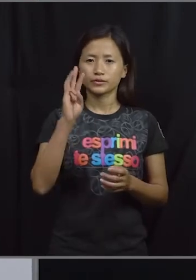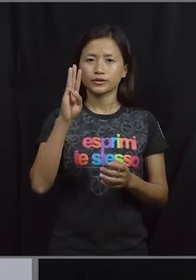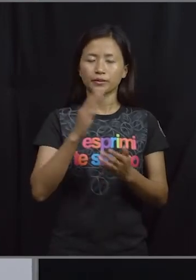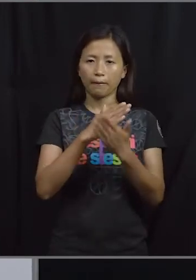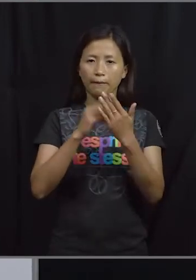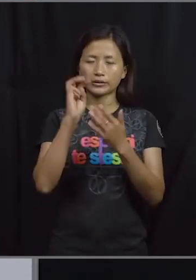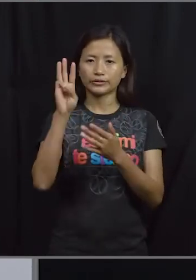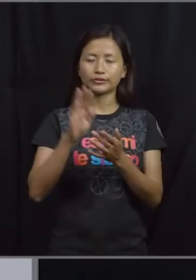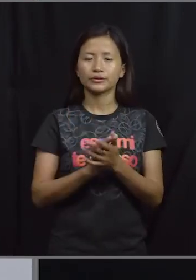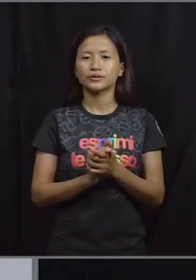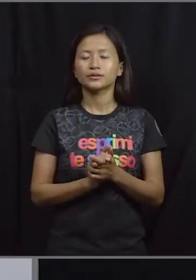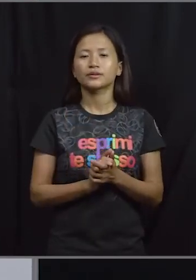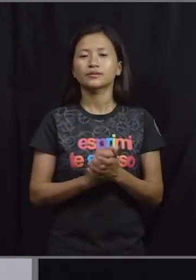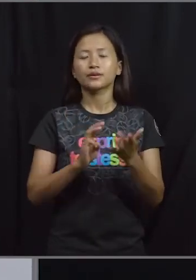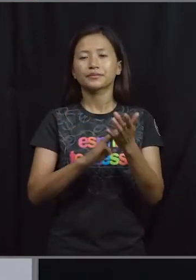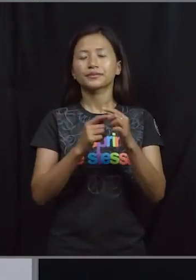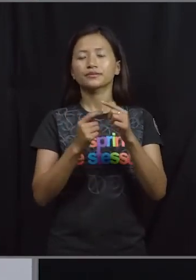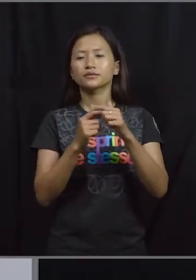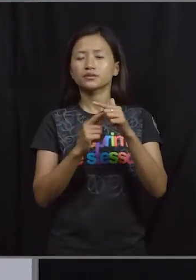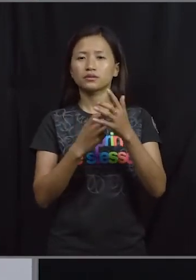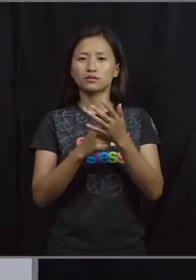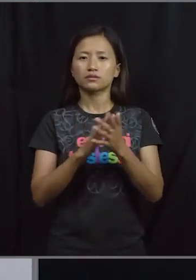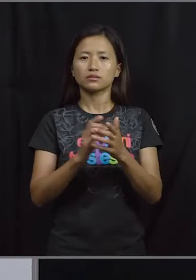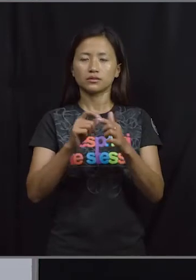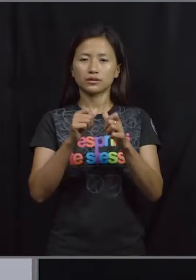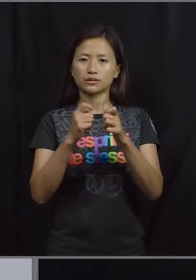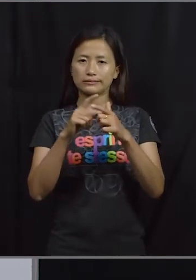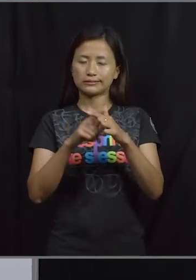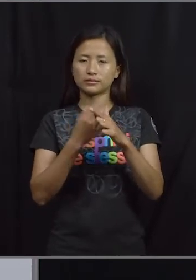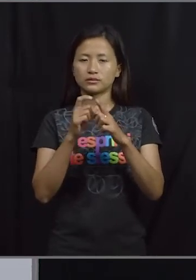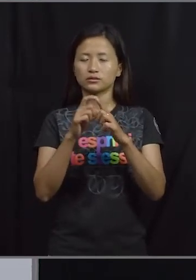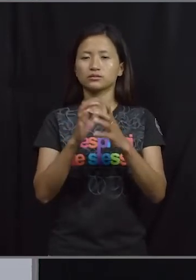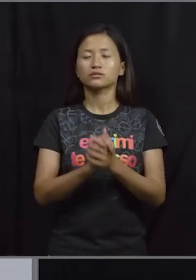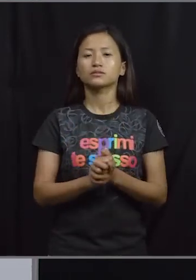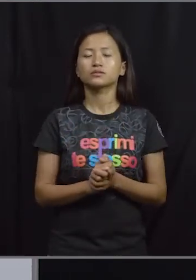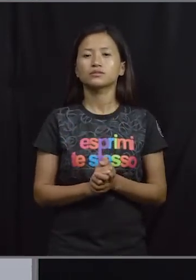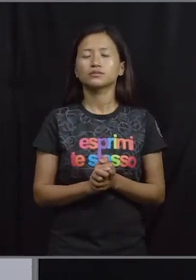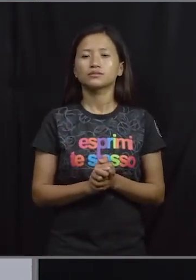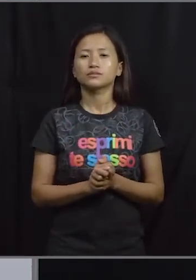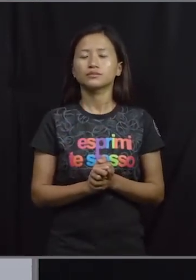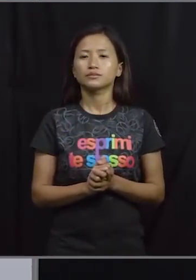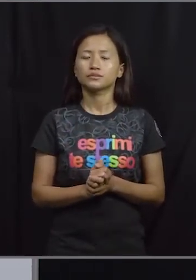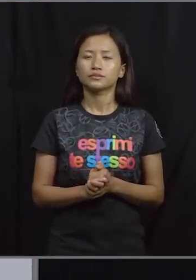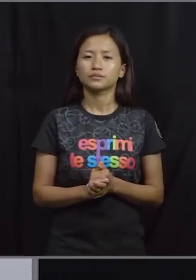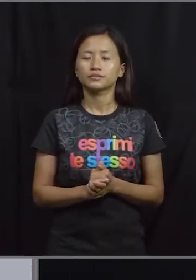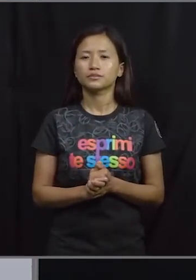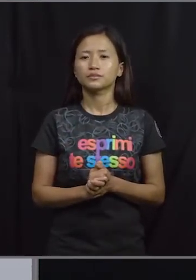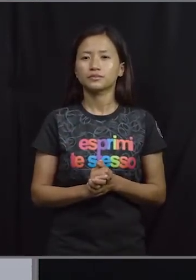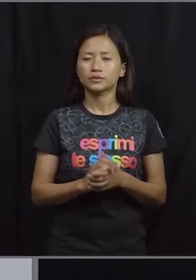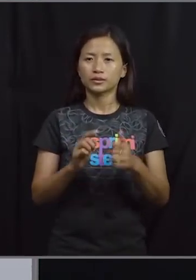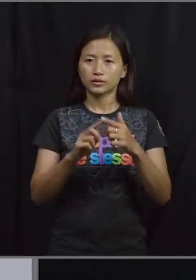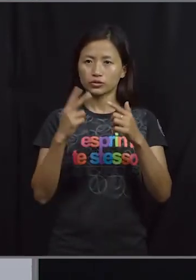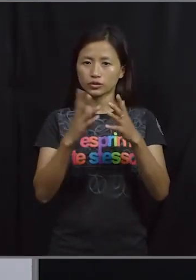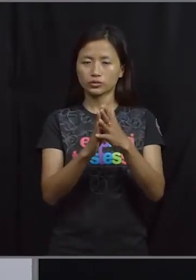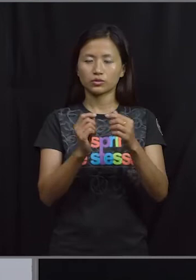matrix, let's do it for 3 by 3 matrix. Adjoint A will be transpose of